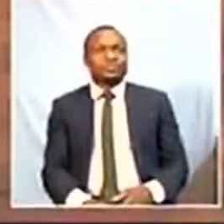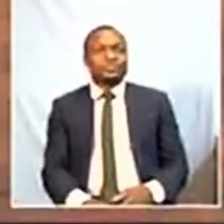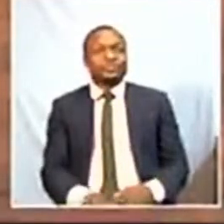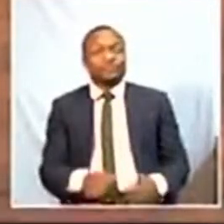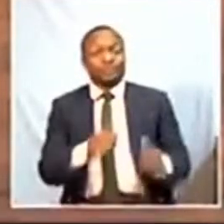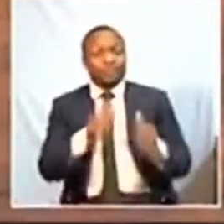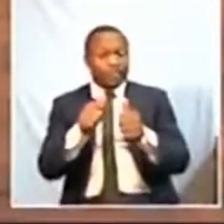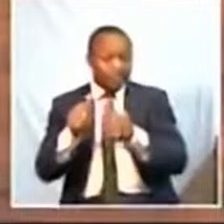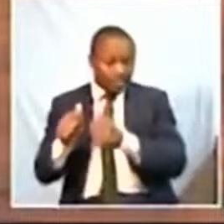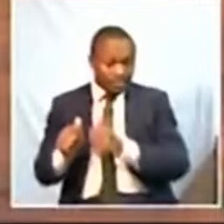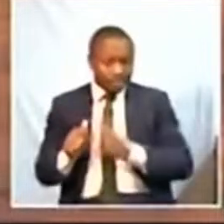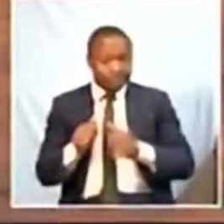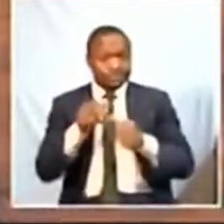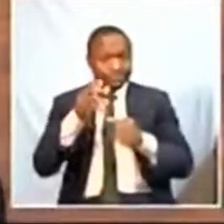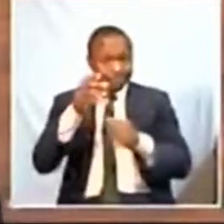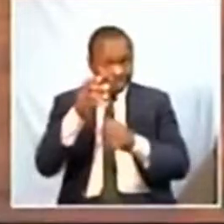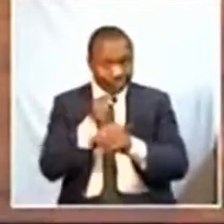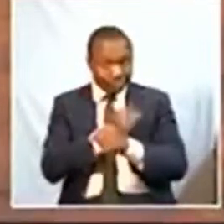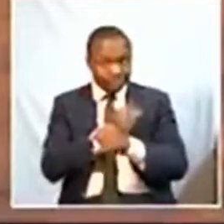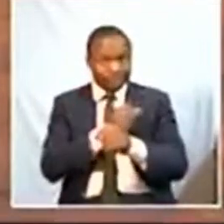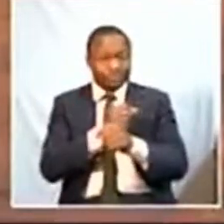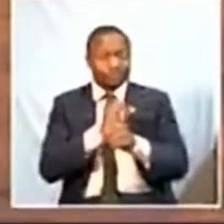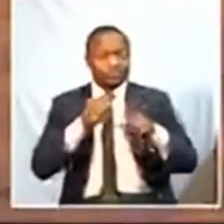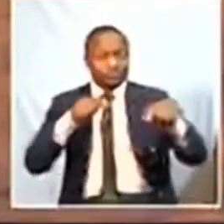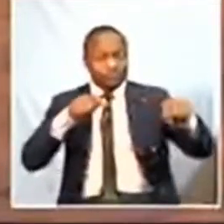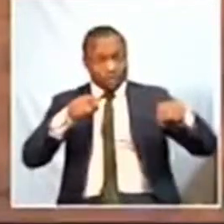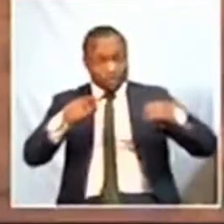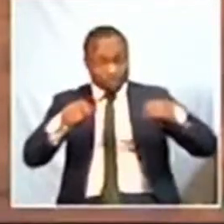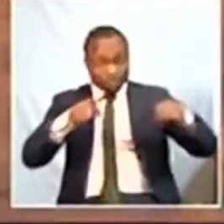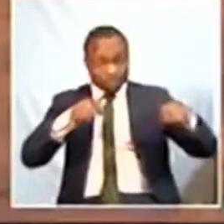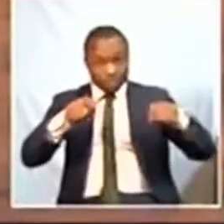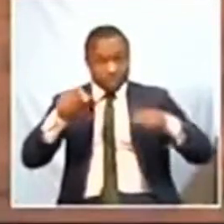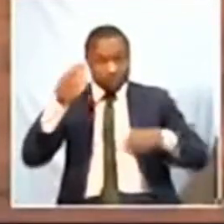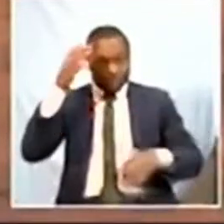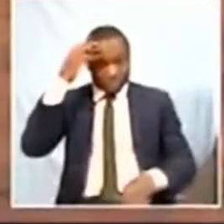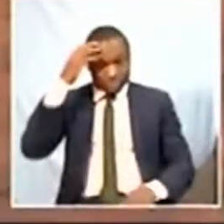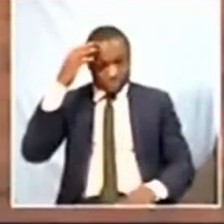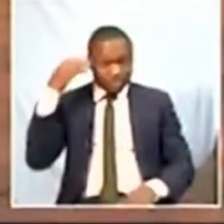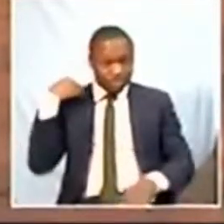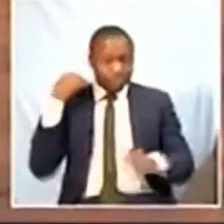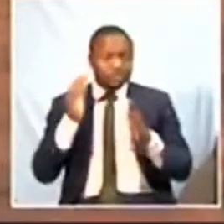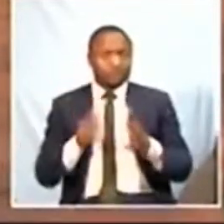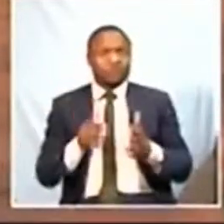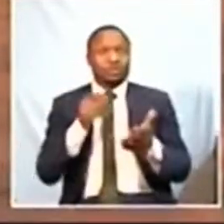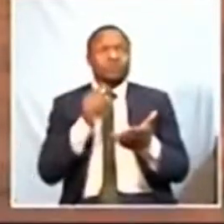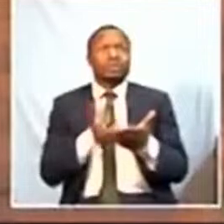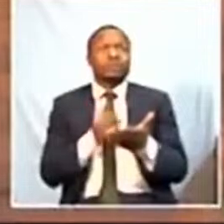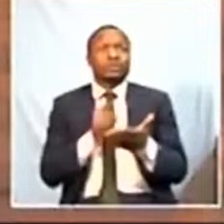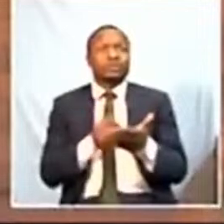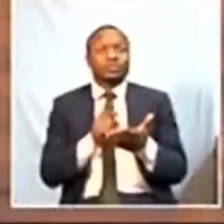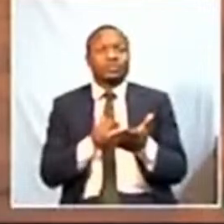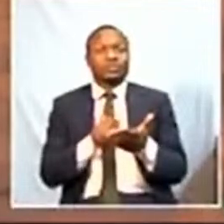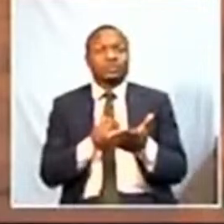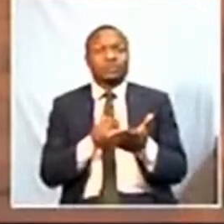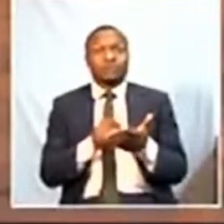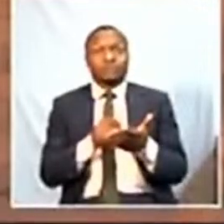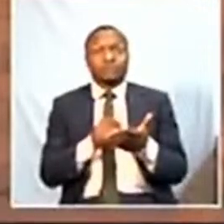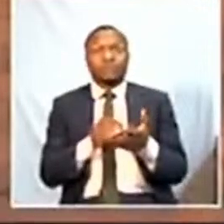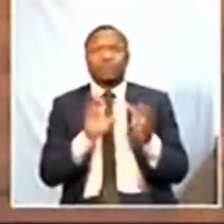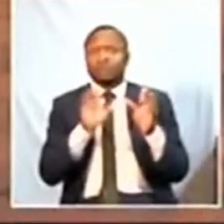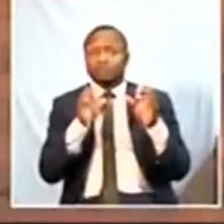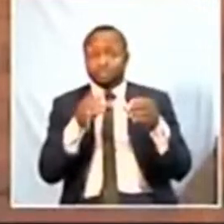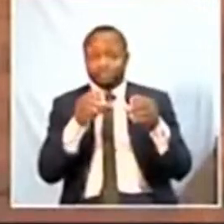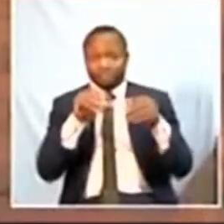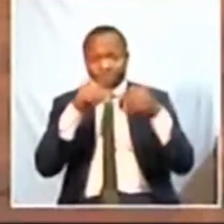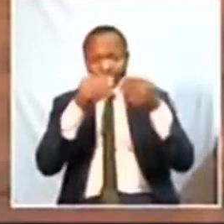action taken by the controlling officer. This is Chirundu Council. I'll give an example.